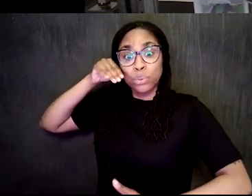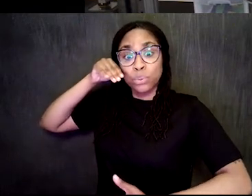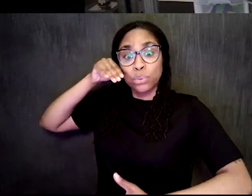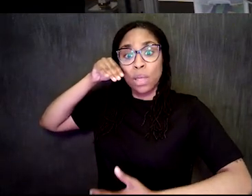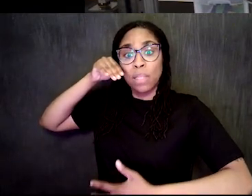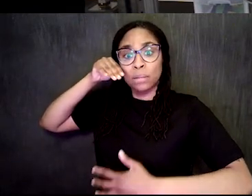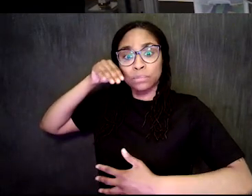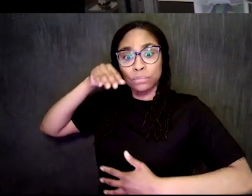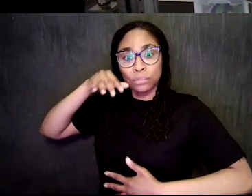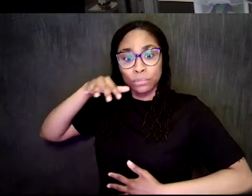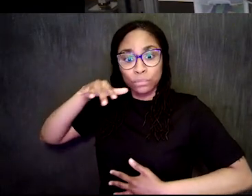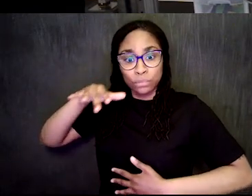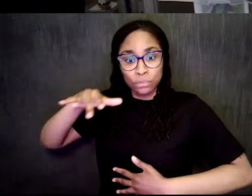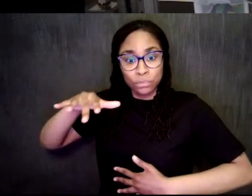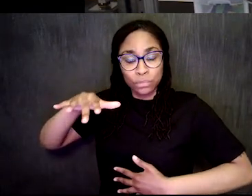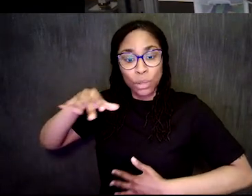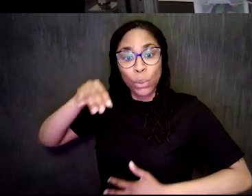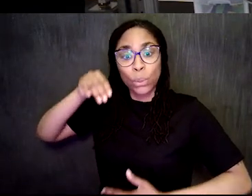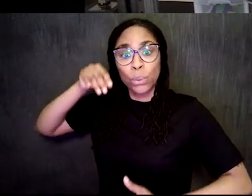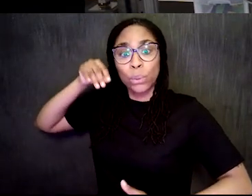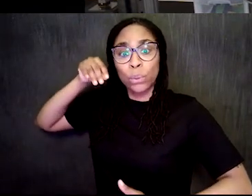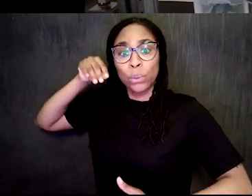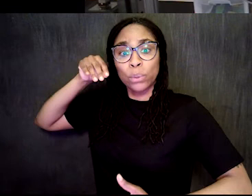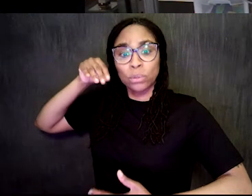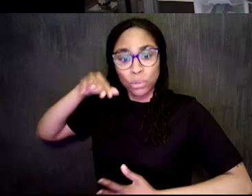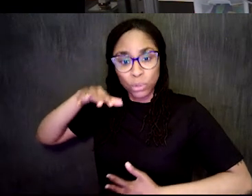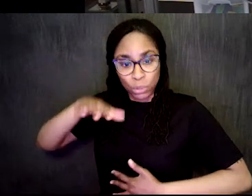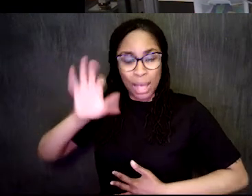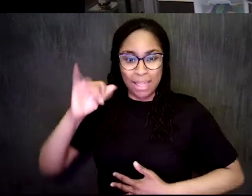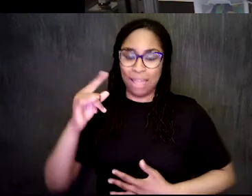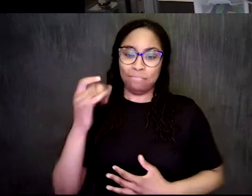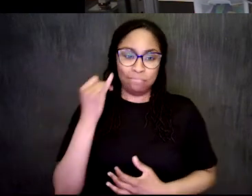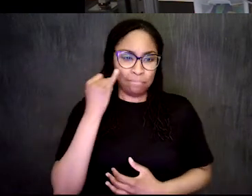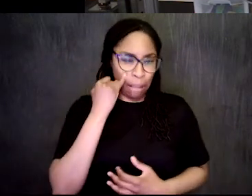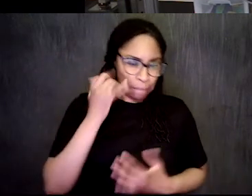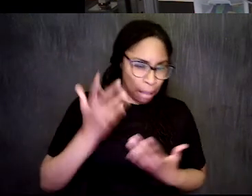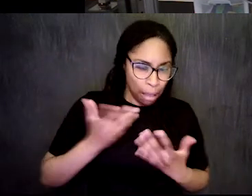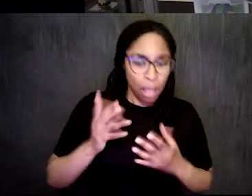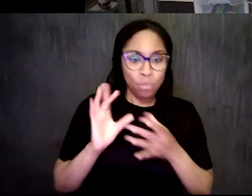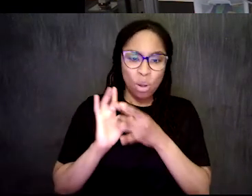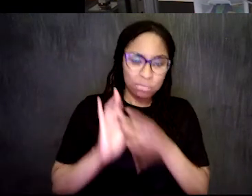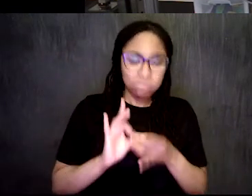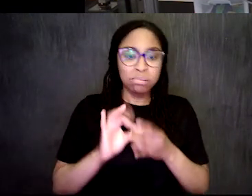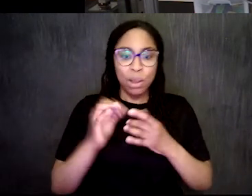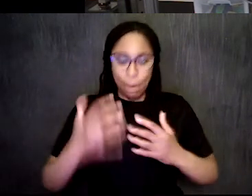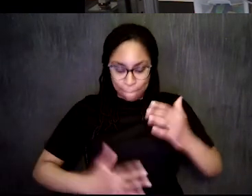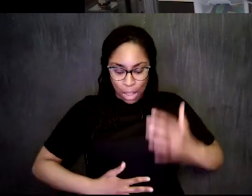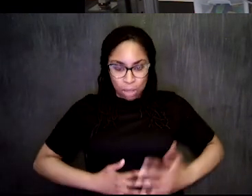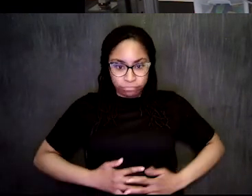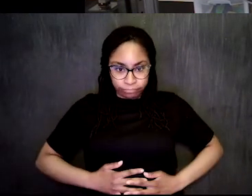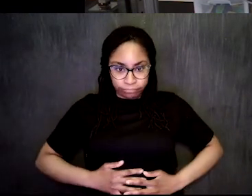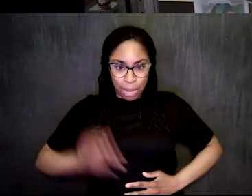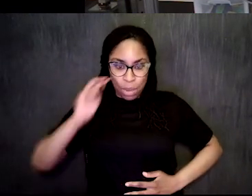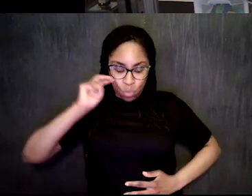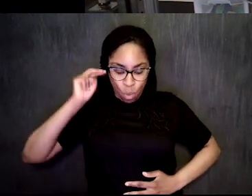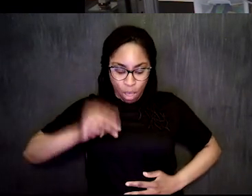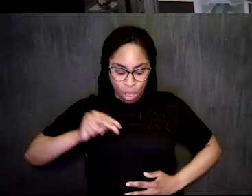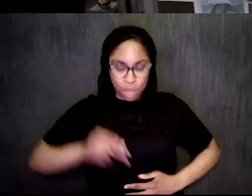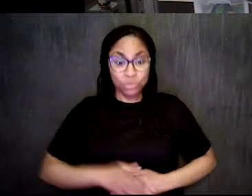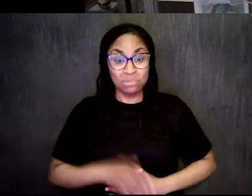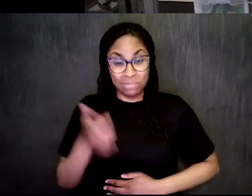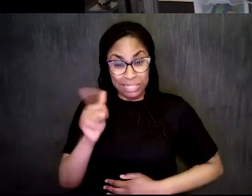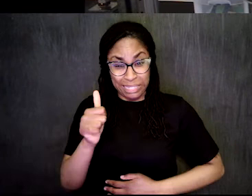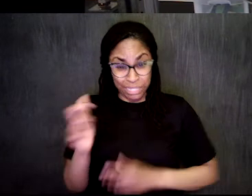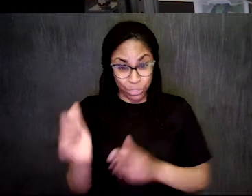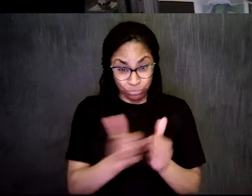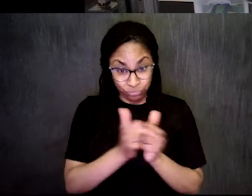we exhale. So what you can do is you can place your hands on top of your belly and watch your hands move as you breathe in and breathe